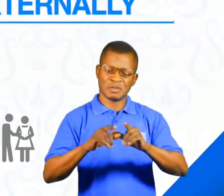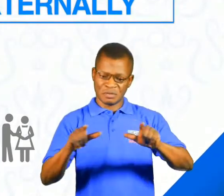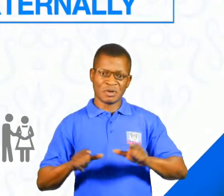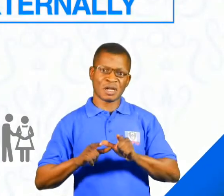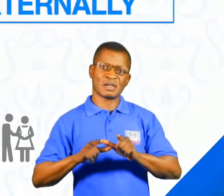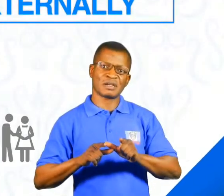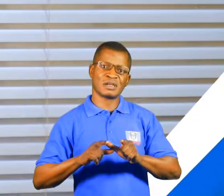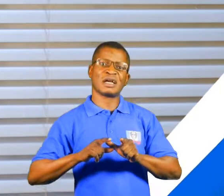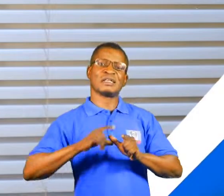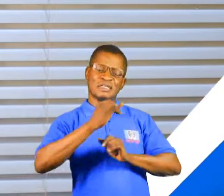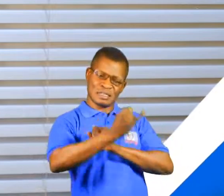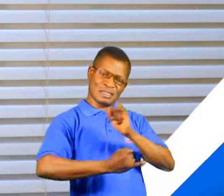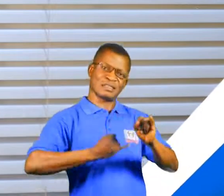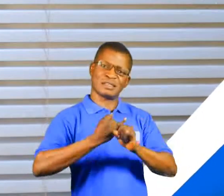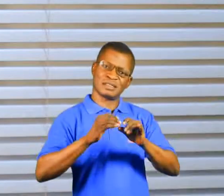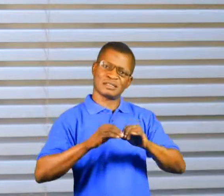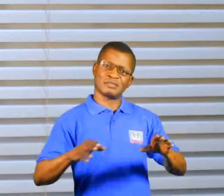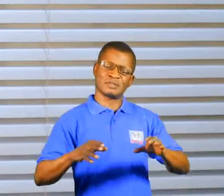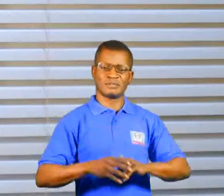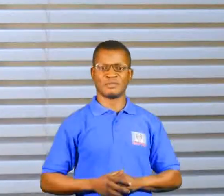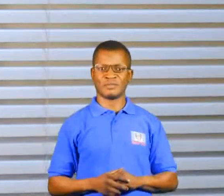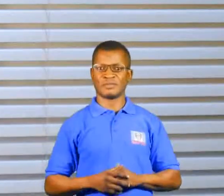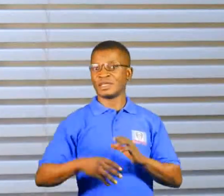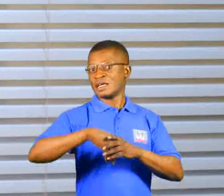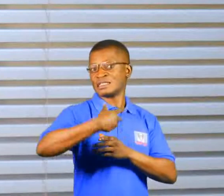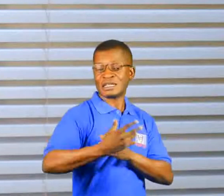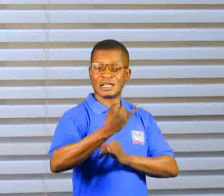or externally. External trafficking